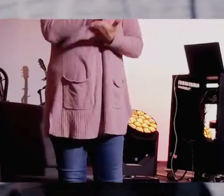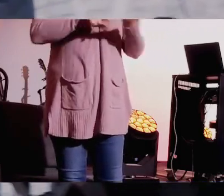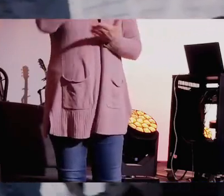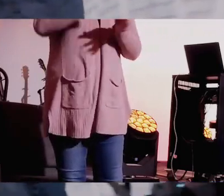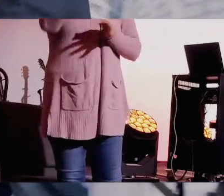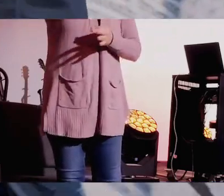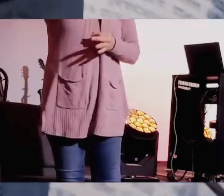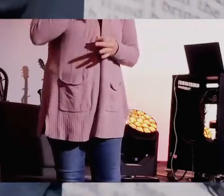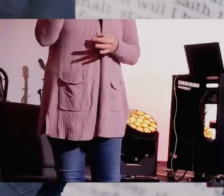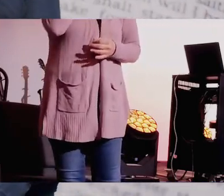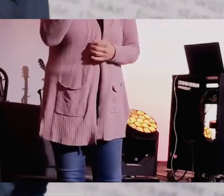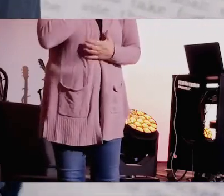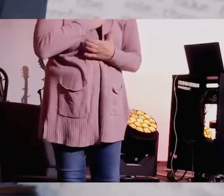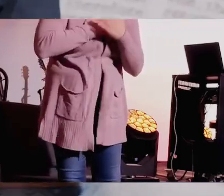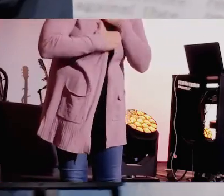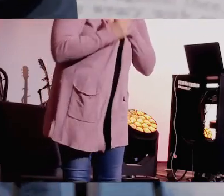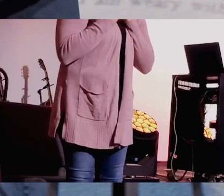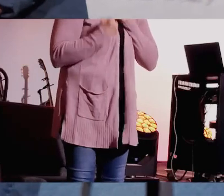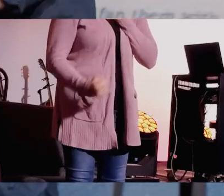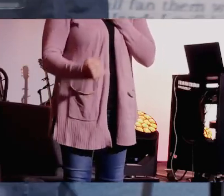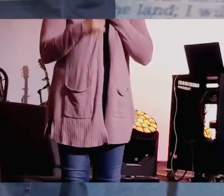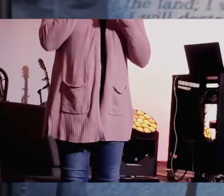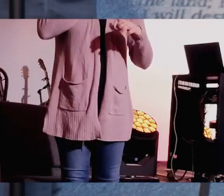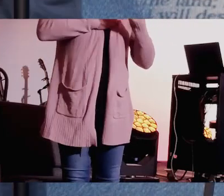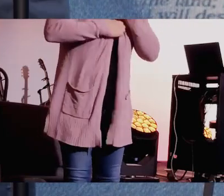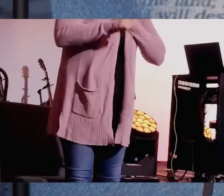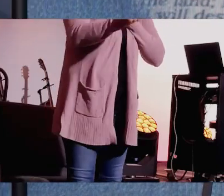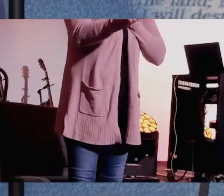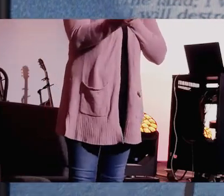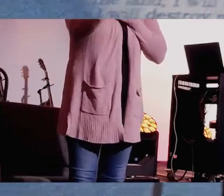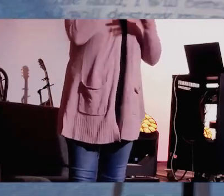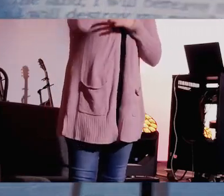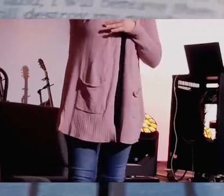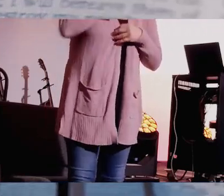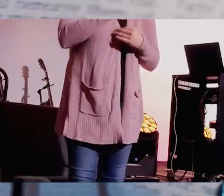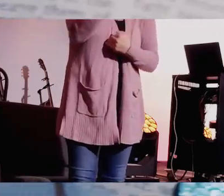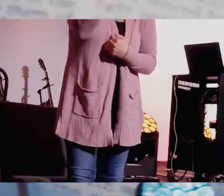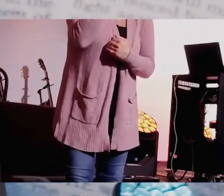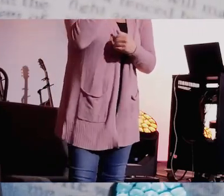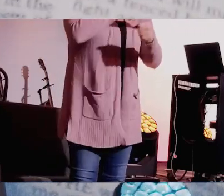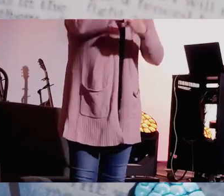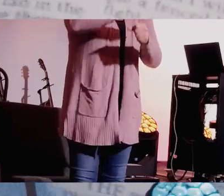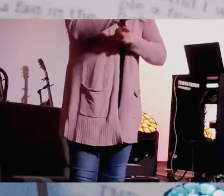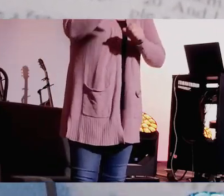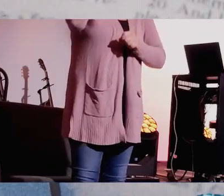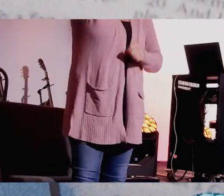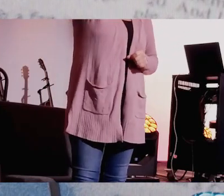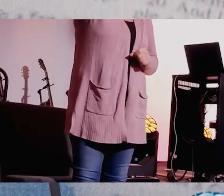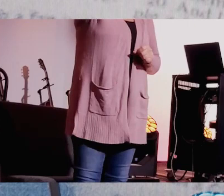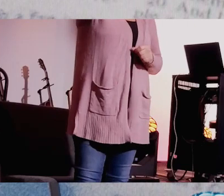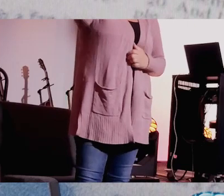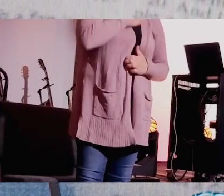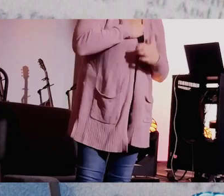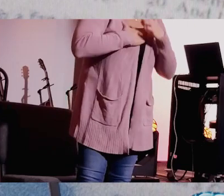Is your spirit man, is your spirit woman, are they eating or are they